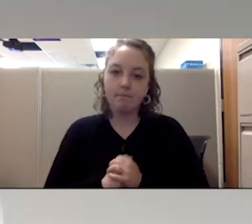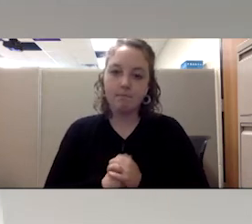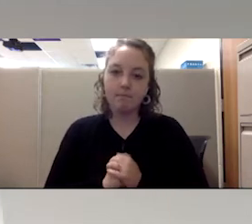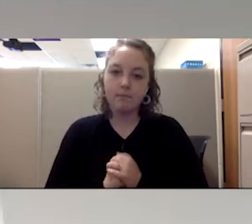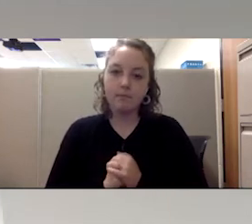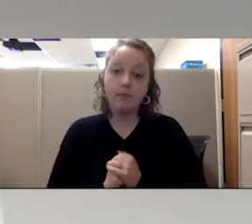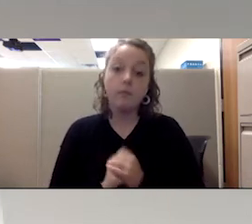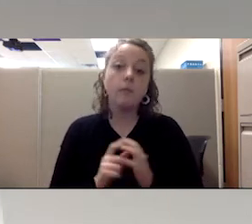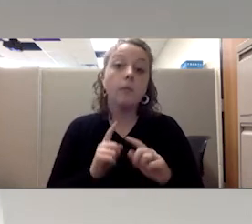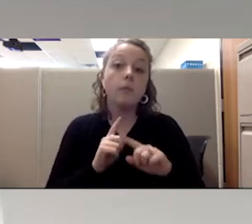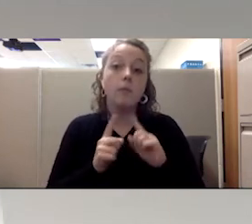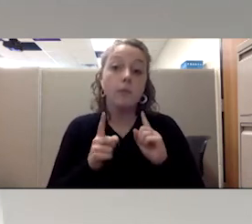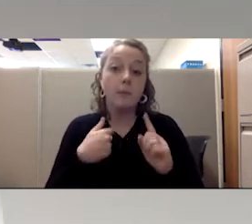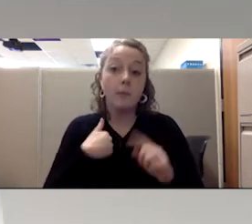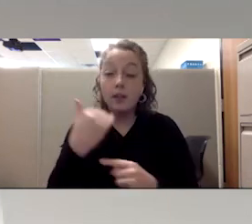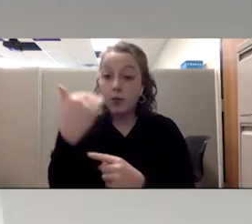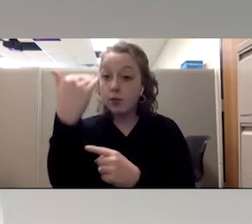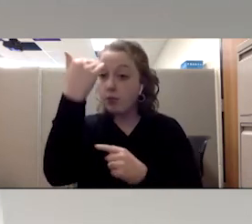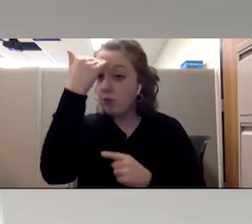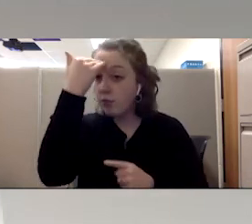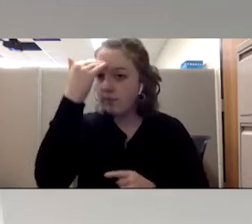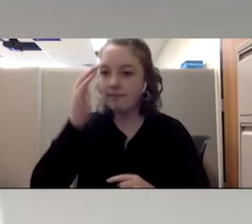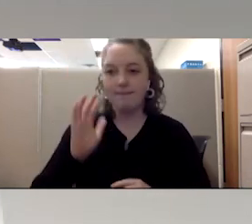But I don't know that for sure. We can.